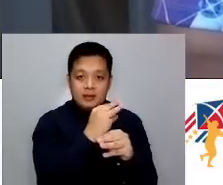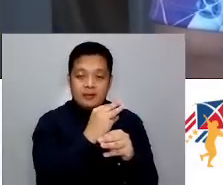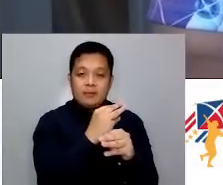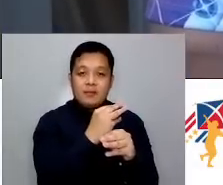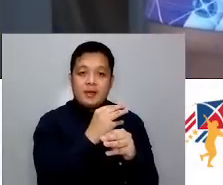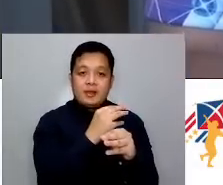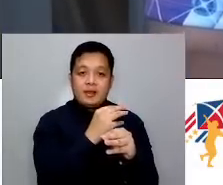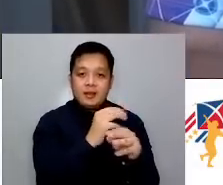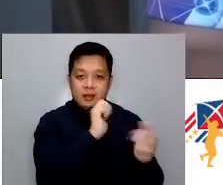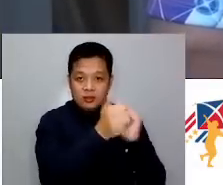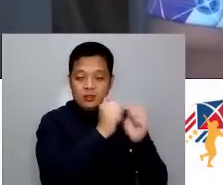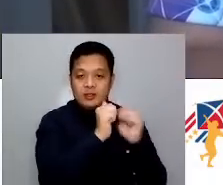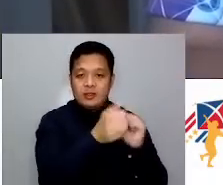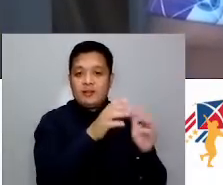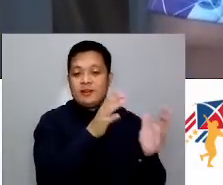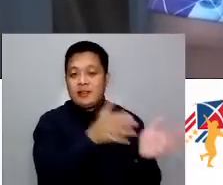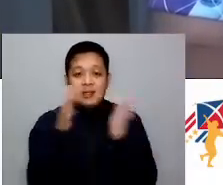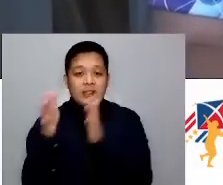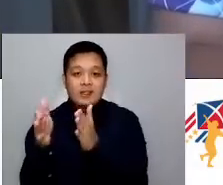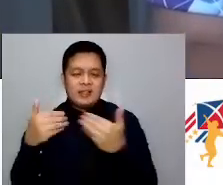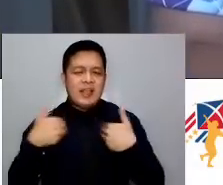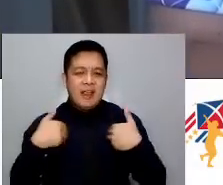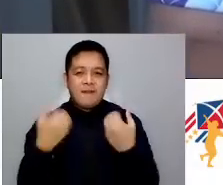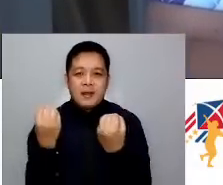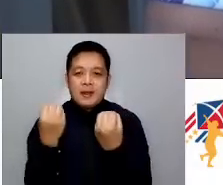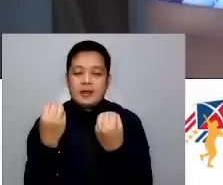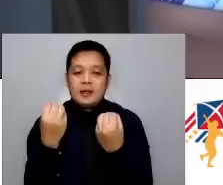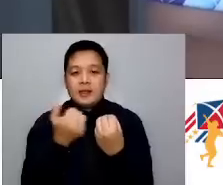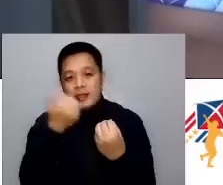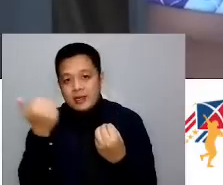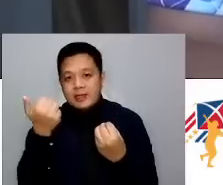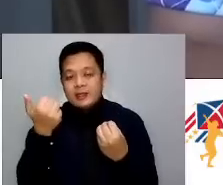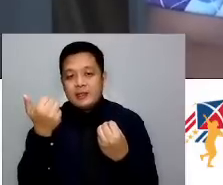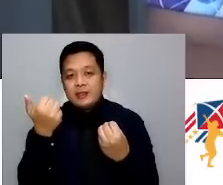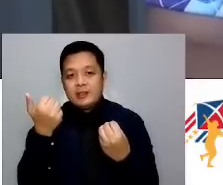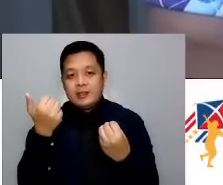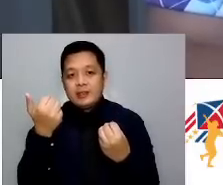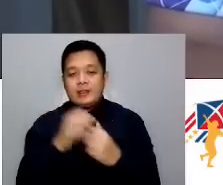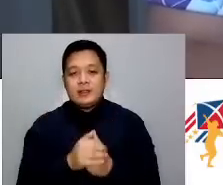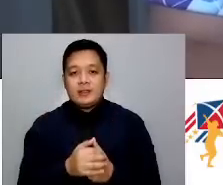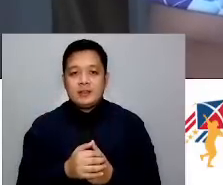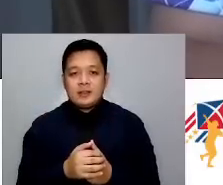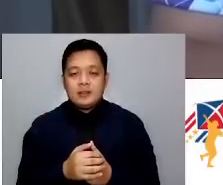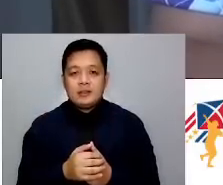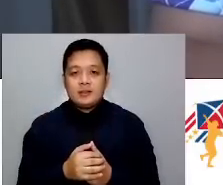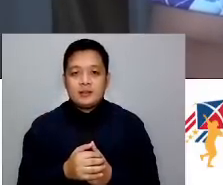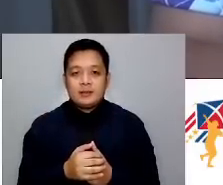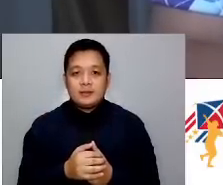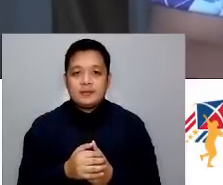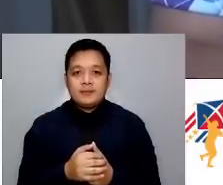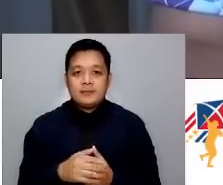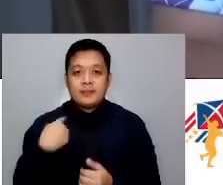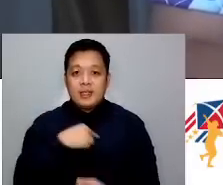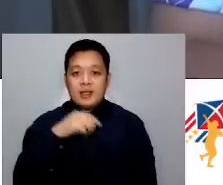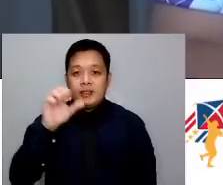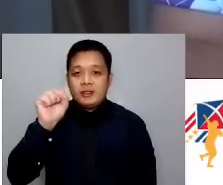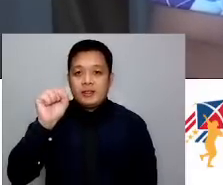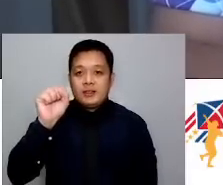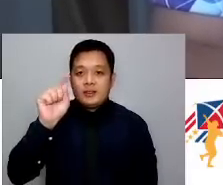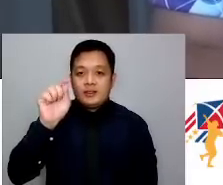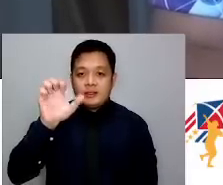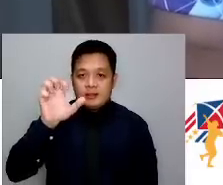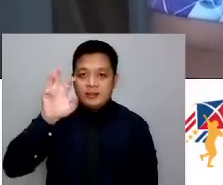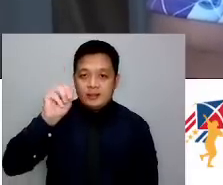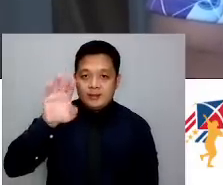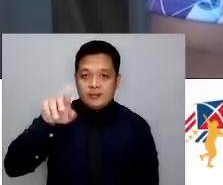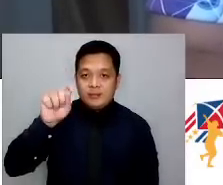categories to provide more opportunities for our learners to showcase their ingenuity, we have come up with a STEM Talk Pyramids for our